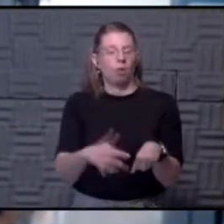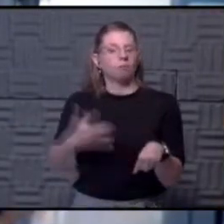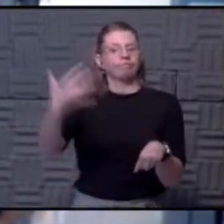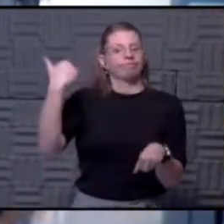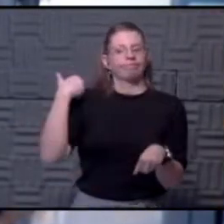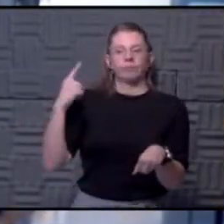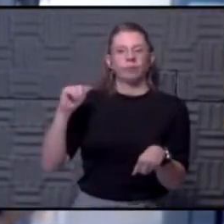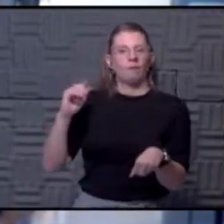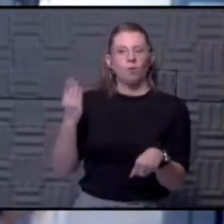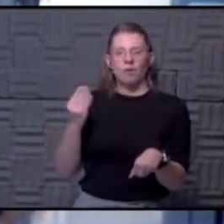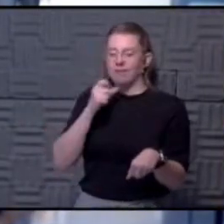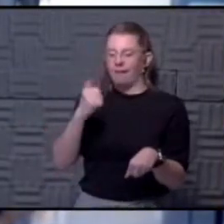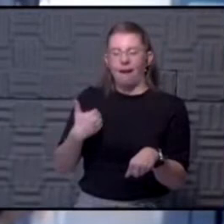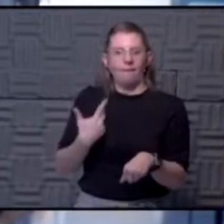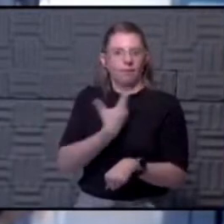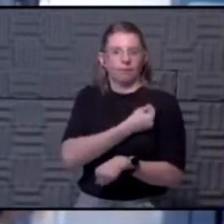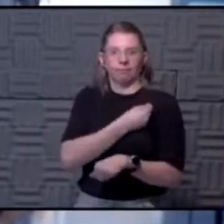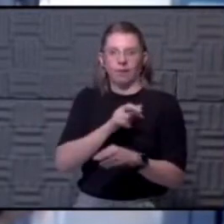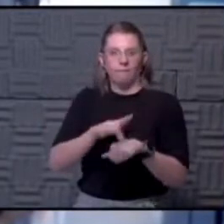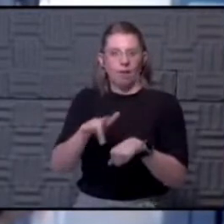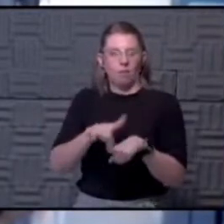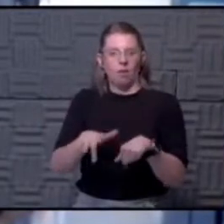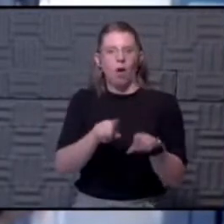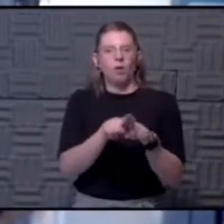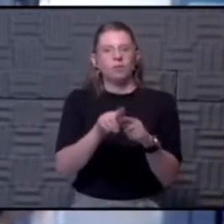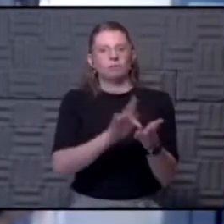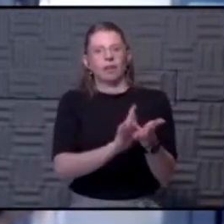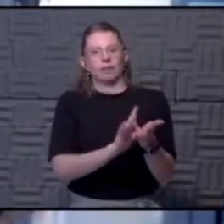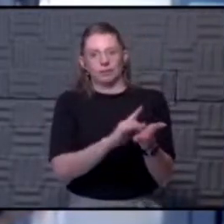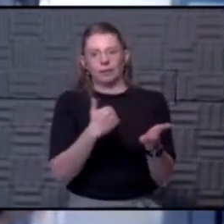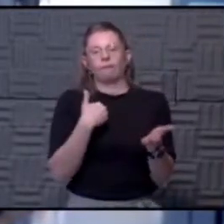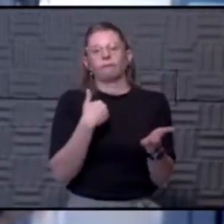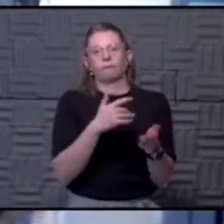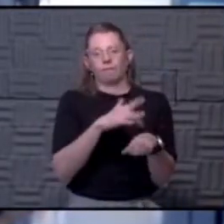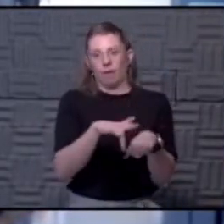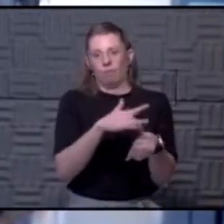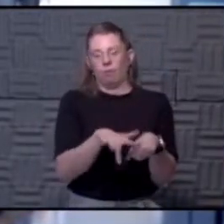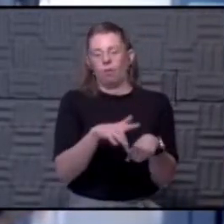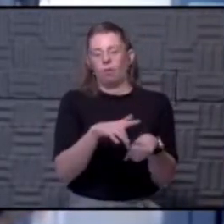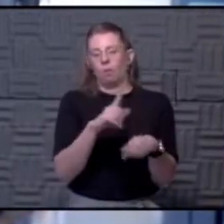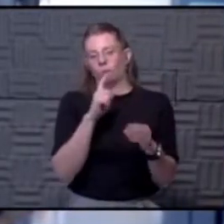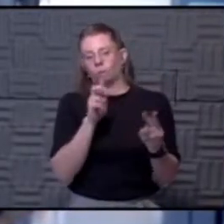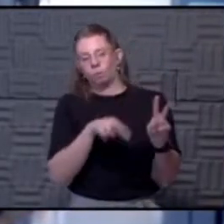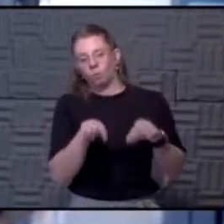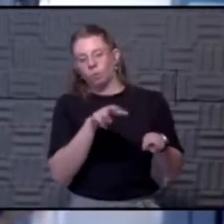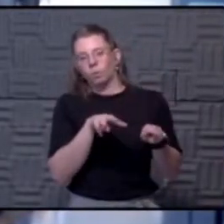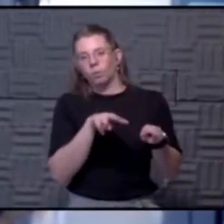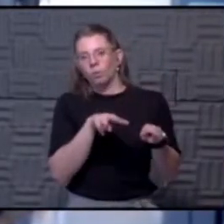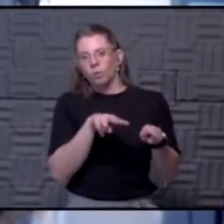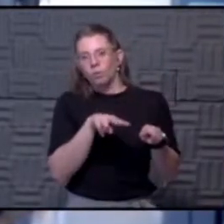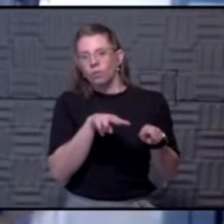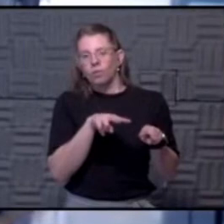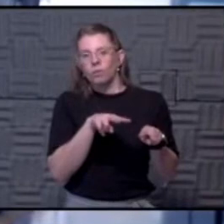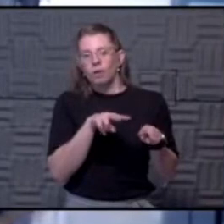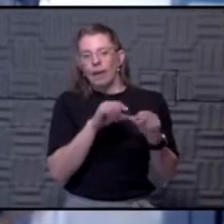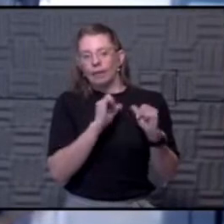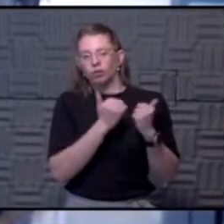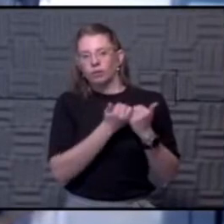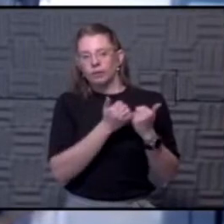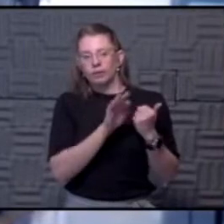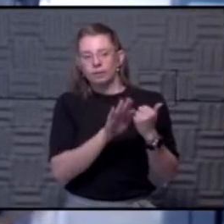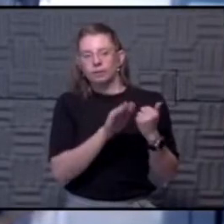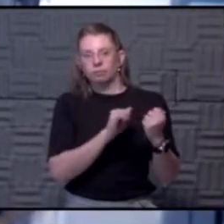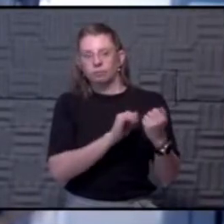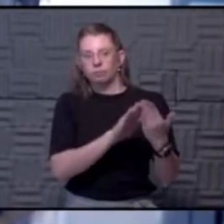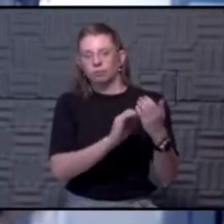available in 2014, and there's therapeutics that are available. So I watched the response by the various agencies that